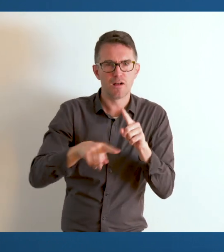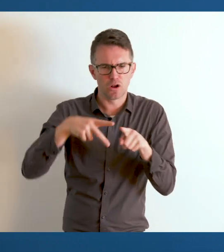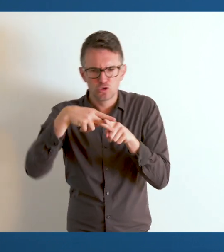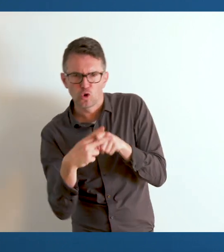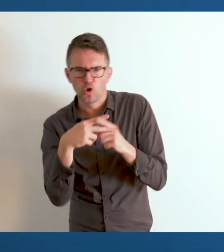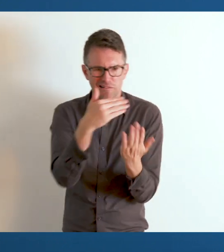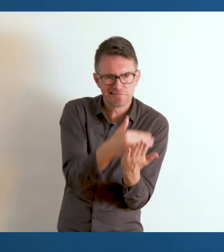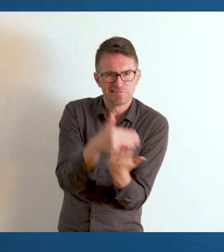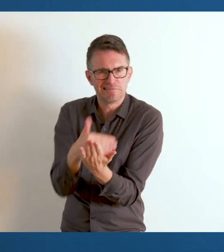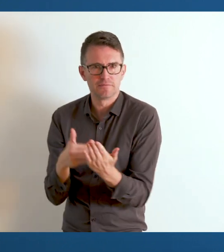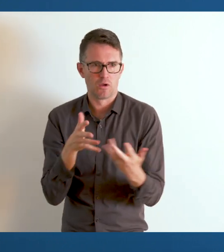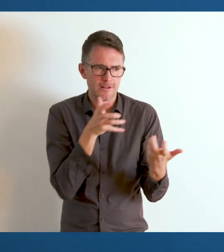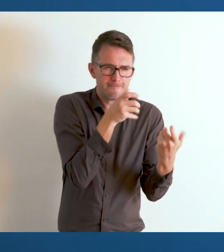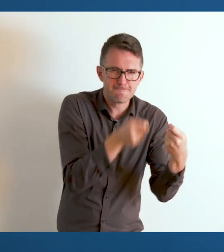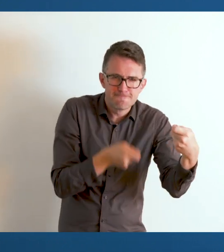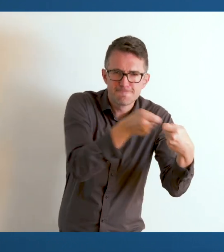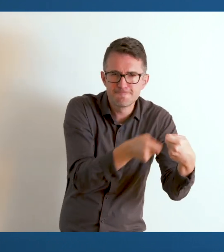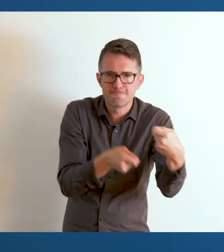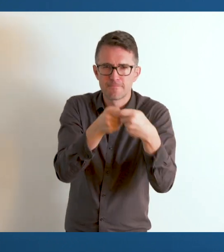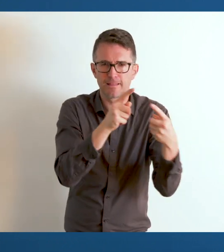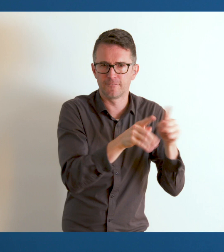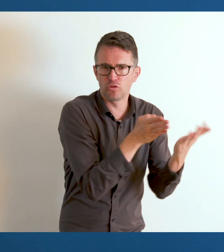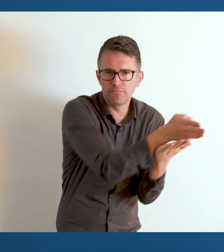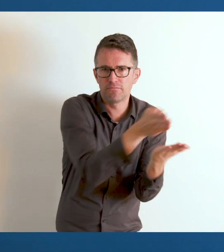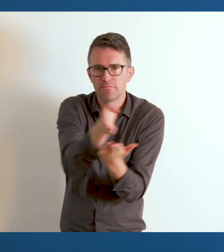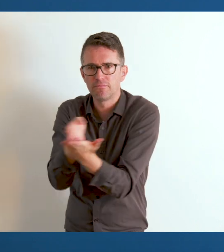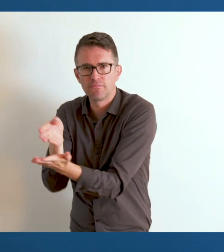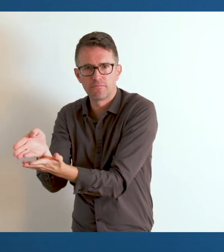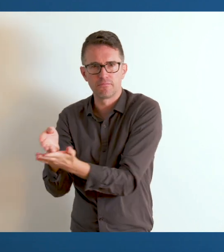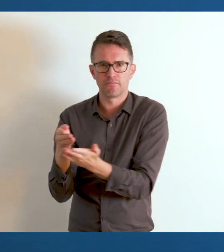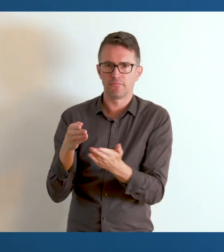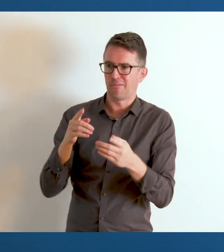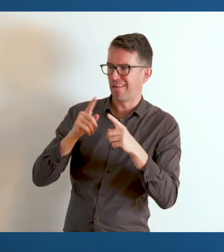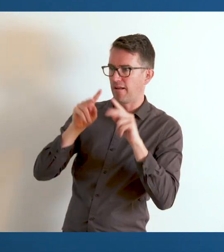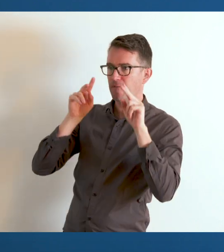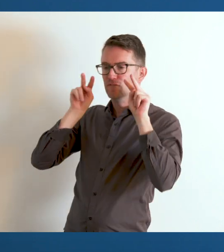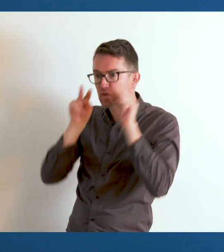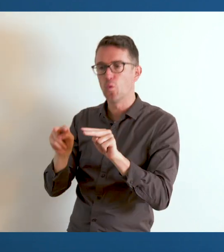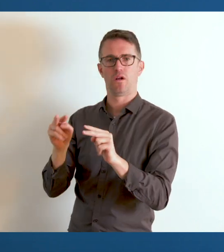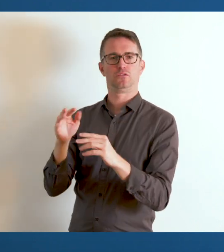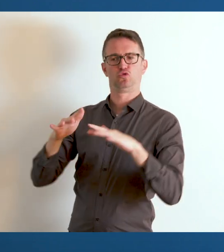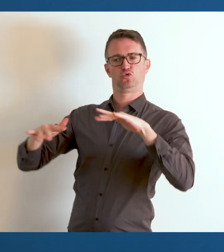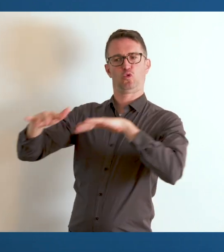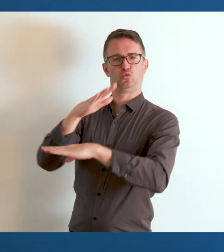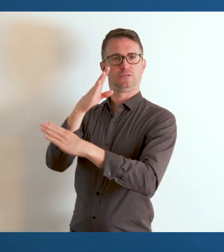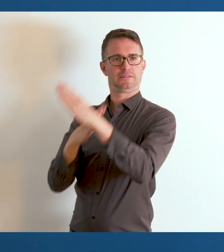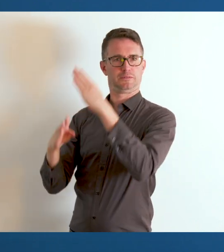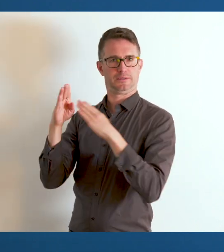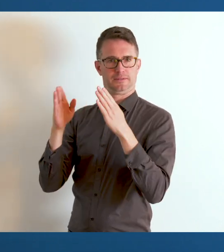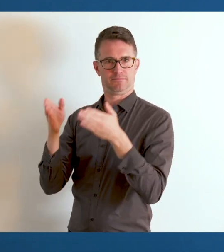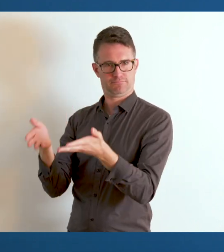we've begun to fulfill that model of disability and functioning that I showed you initially, that